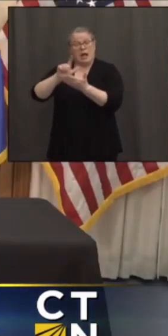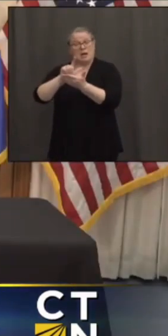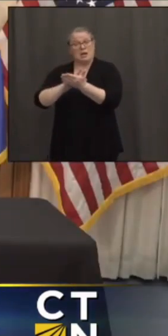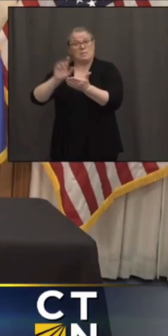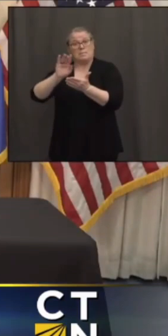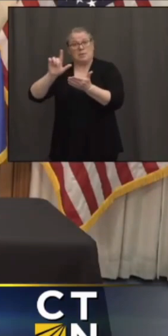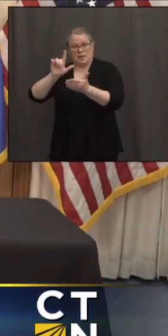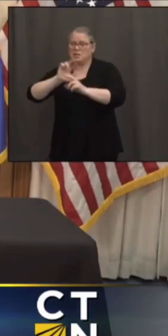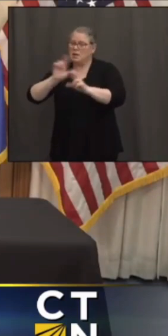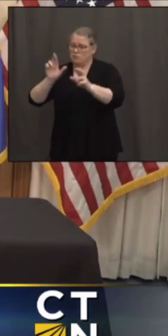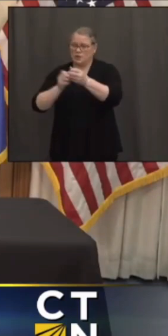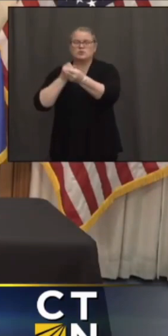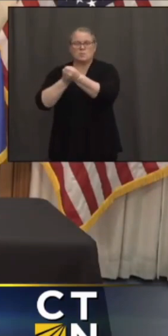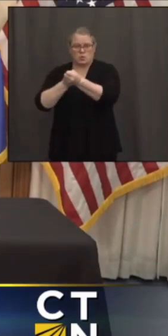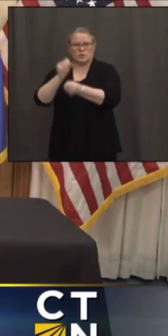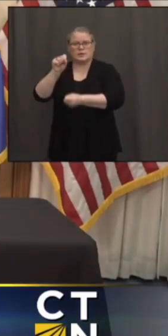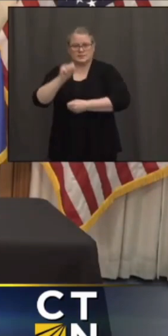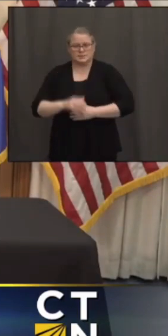me.